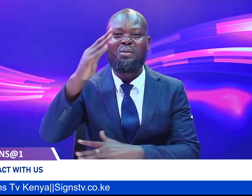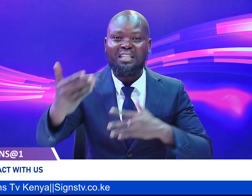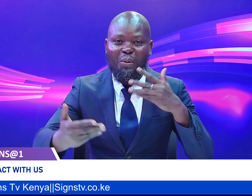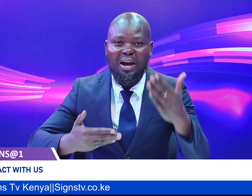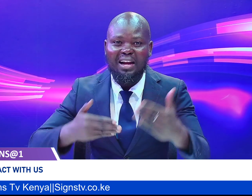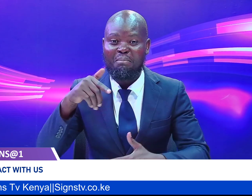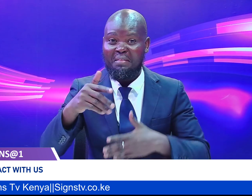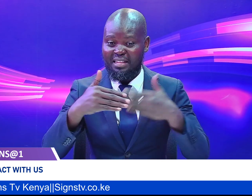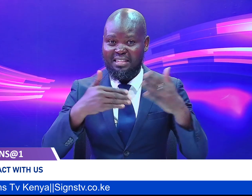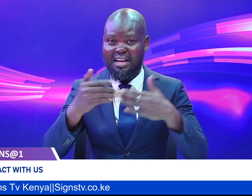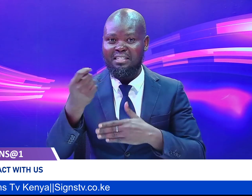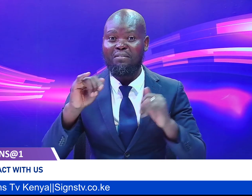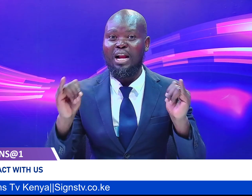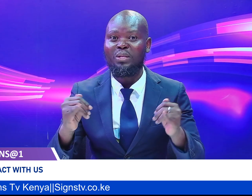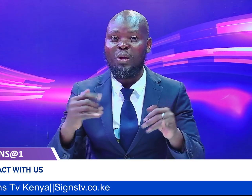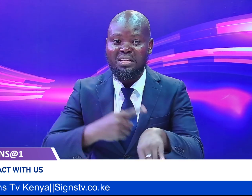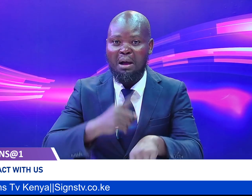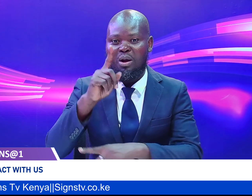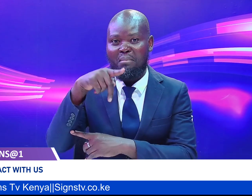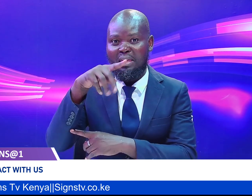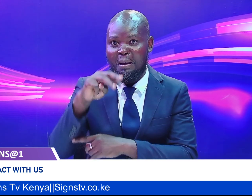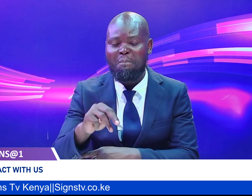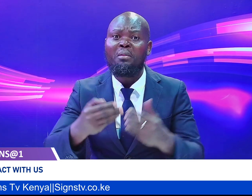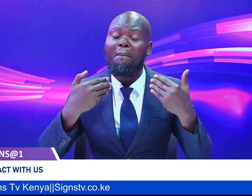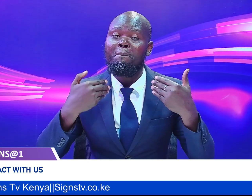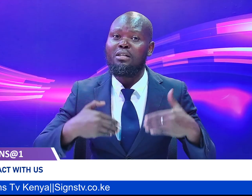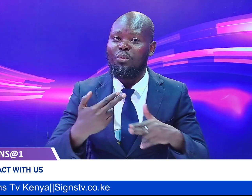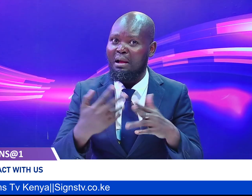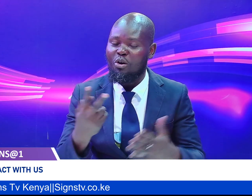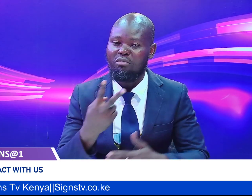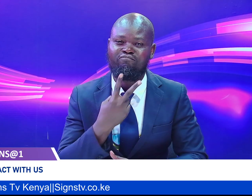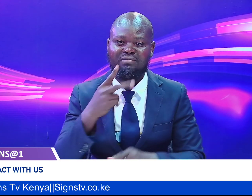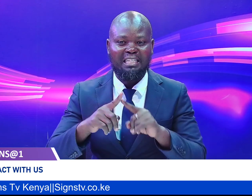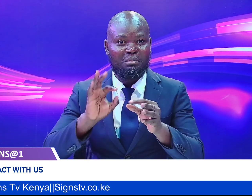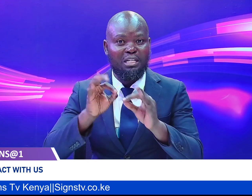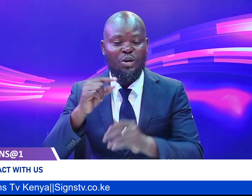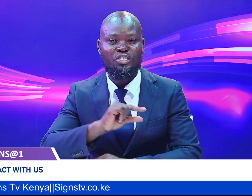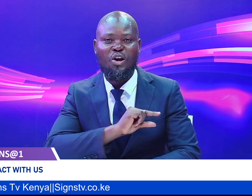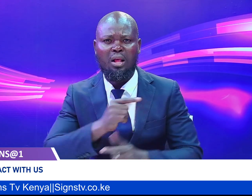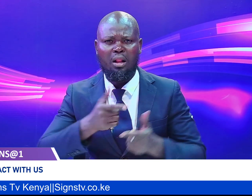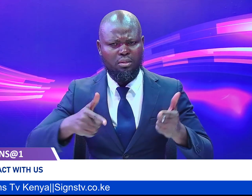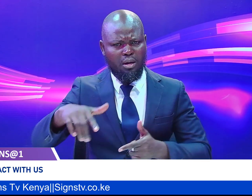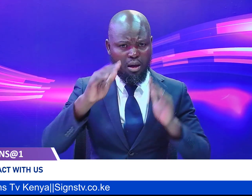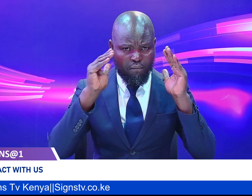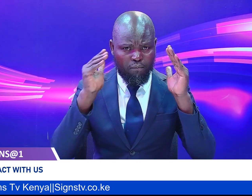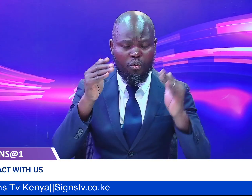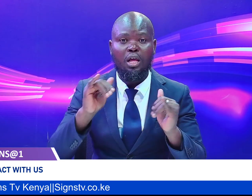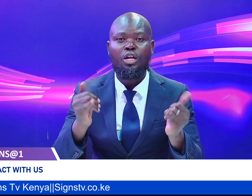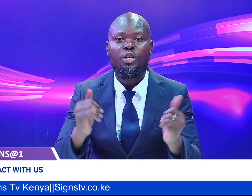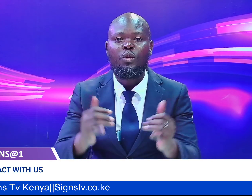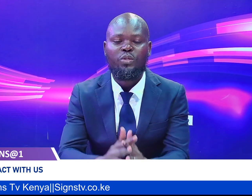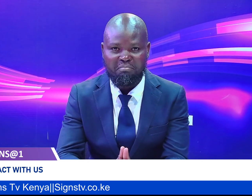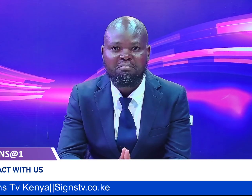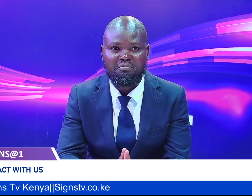Hello viewers, good afternoon. Welcome to Science TV, 1 p.m. news. I am your host Elvis Odhiambo, and sign language interpreting the voicing is Gideon